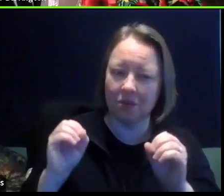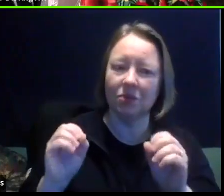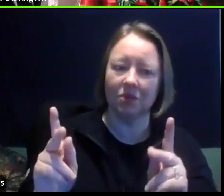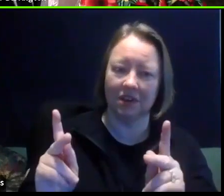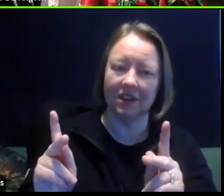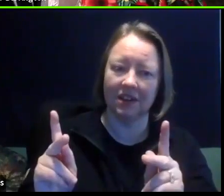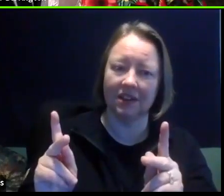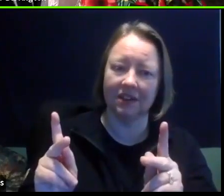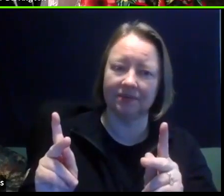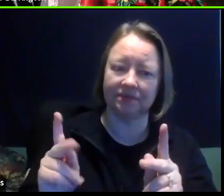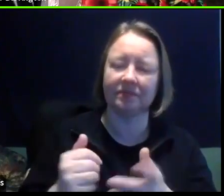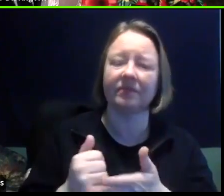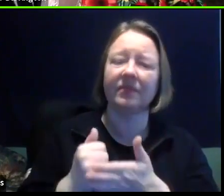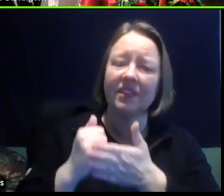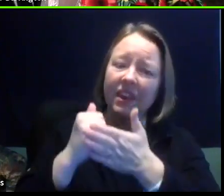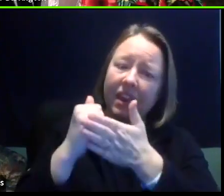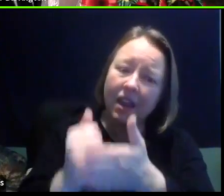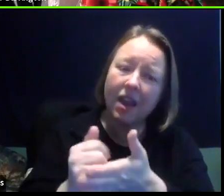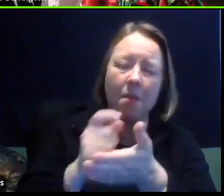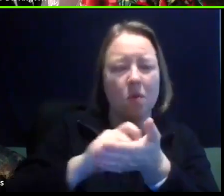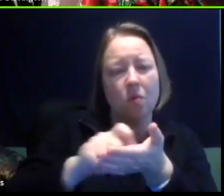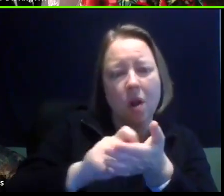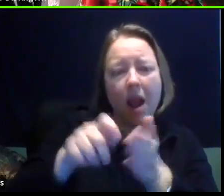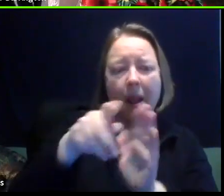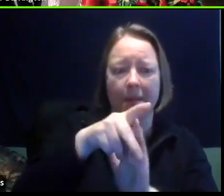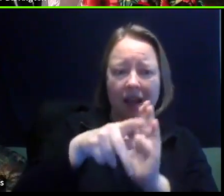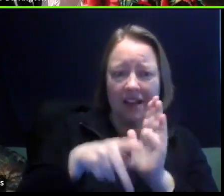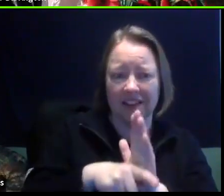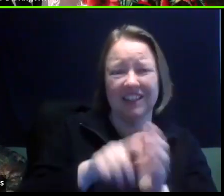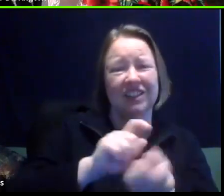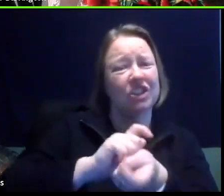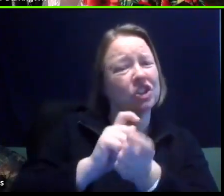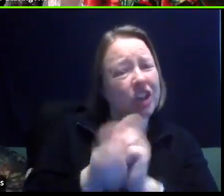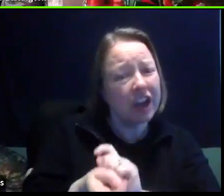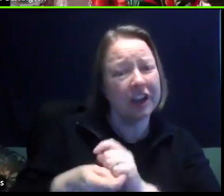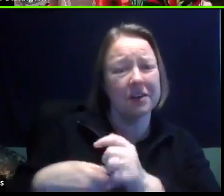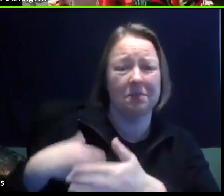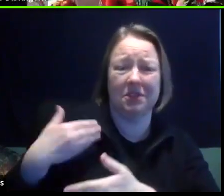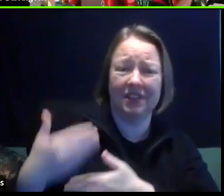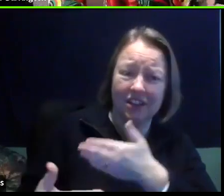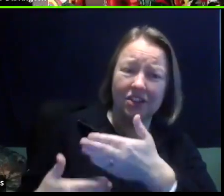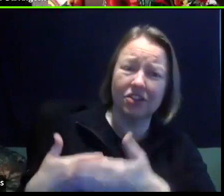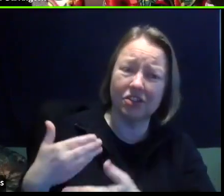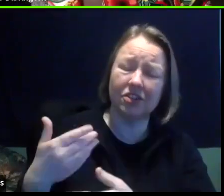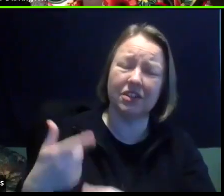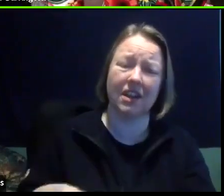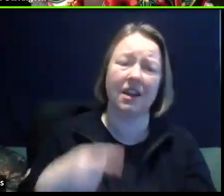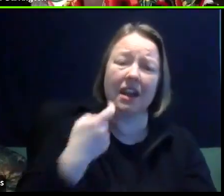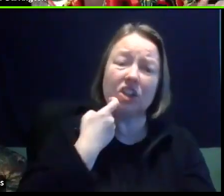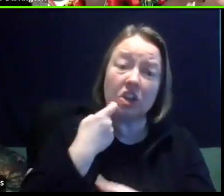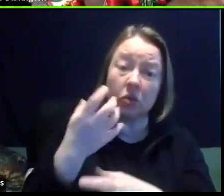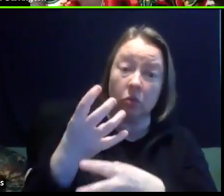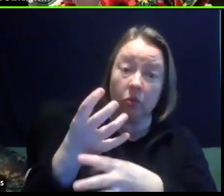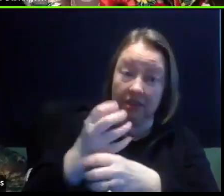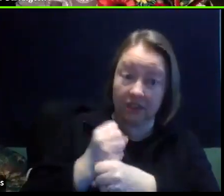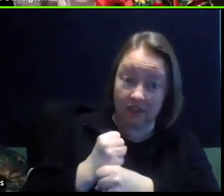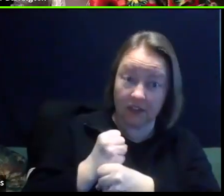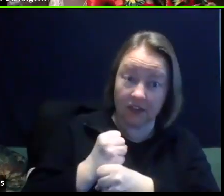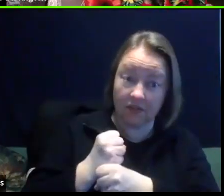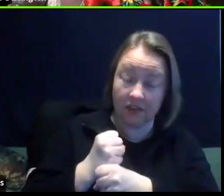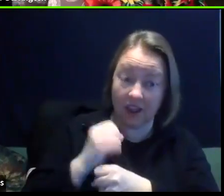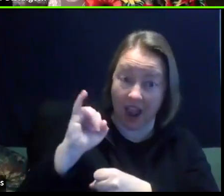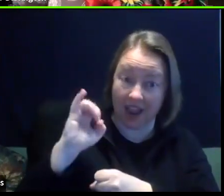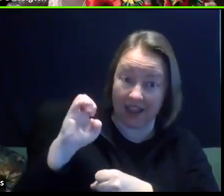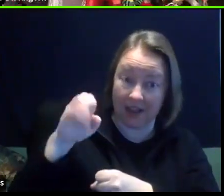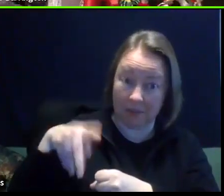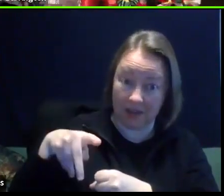to help write policy, change procedures, and in fact, I just received, you know, an IEP that I